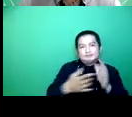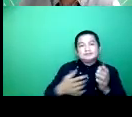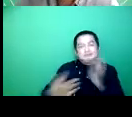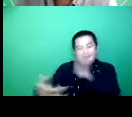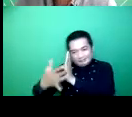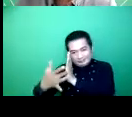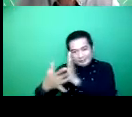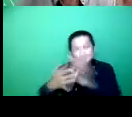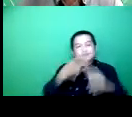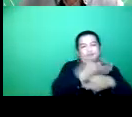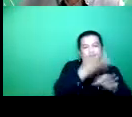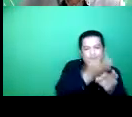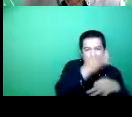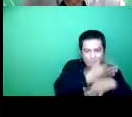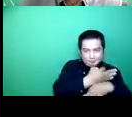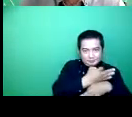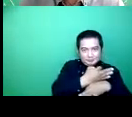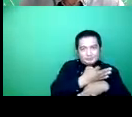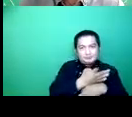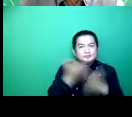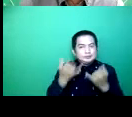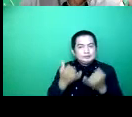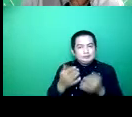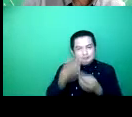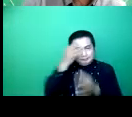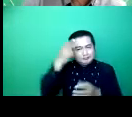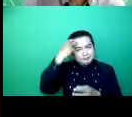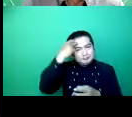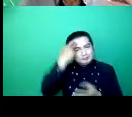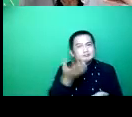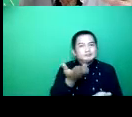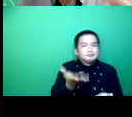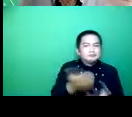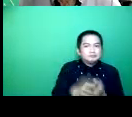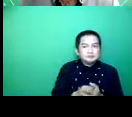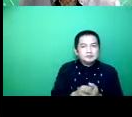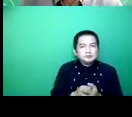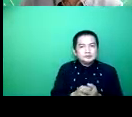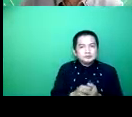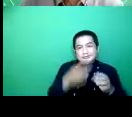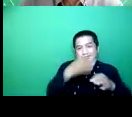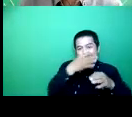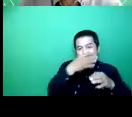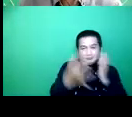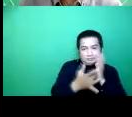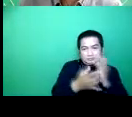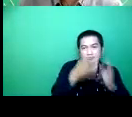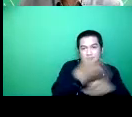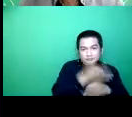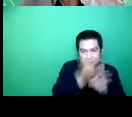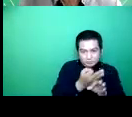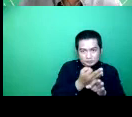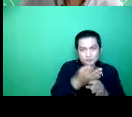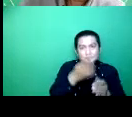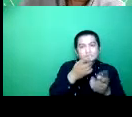things. And the first thing that I want to remind you, which is what I said in the start, was digital fabrication is a tool. It